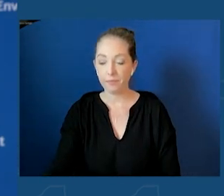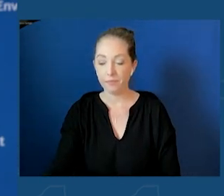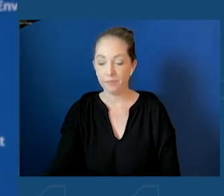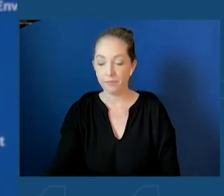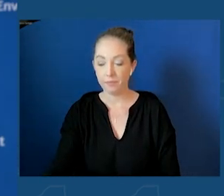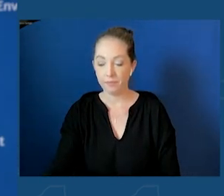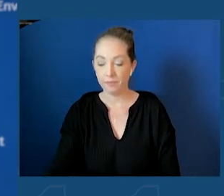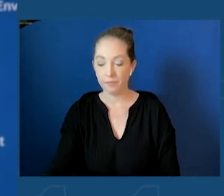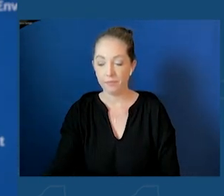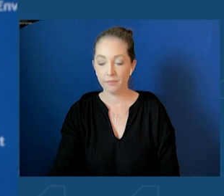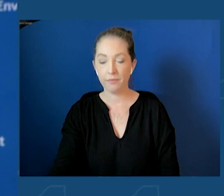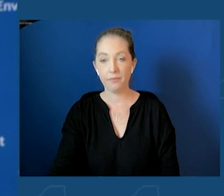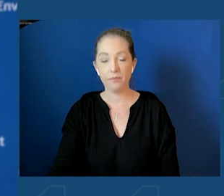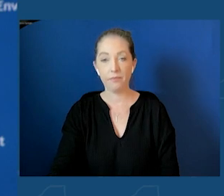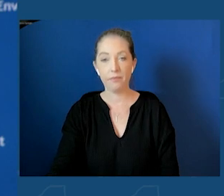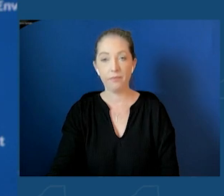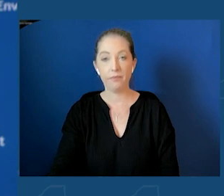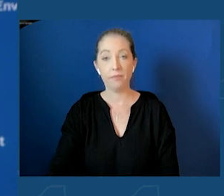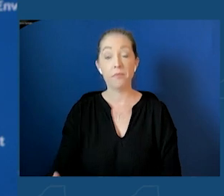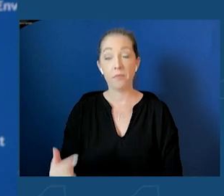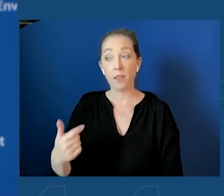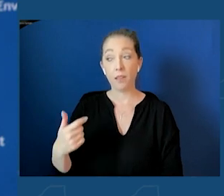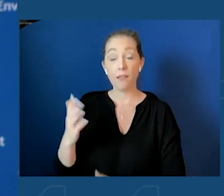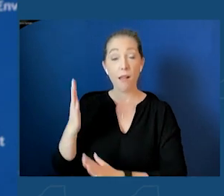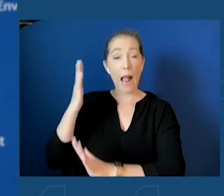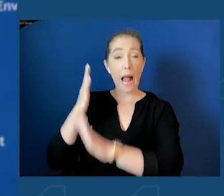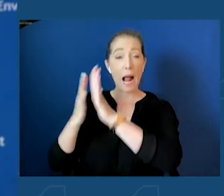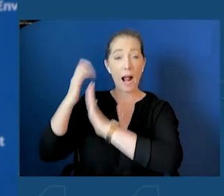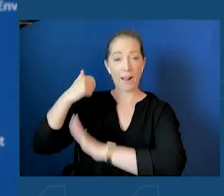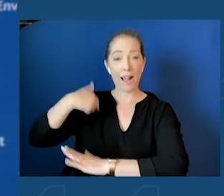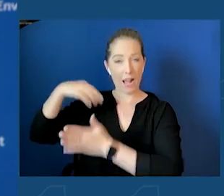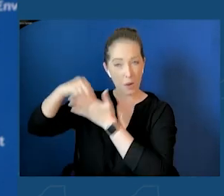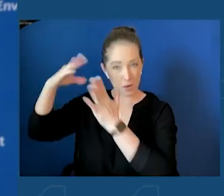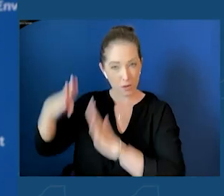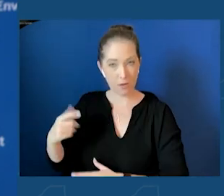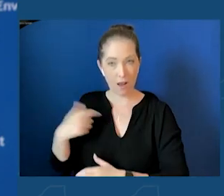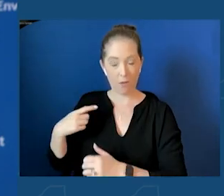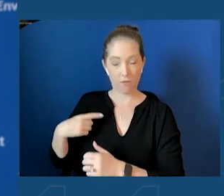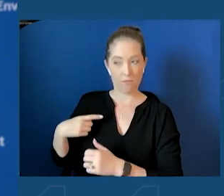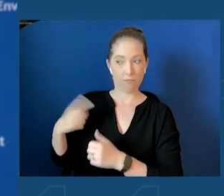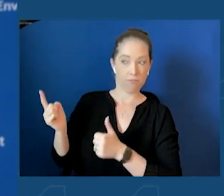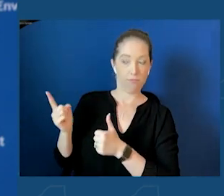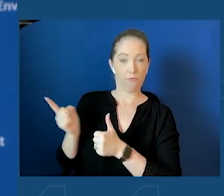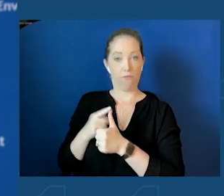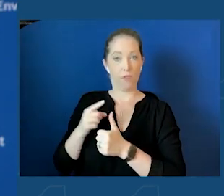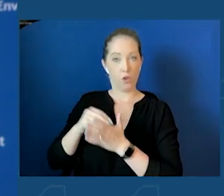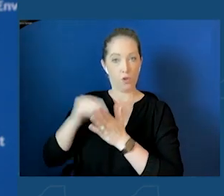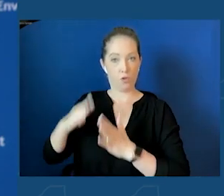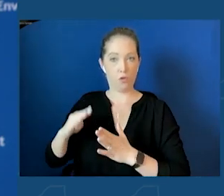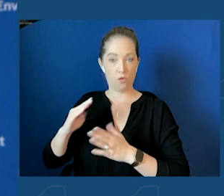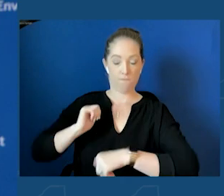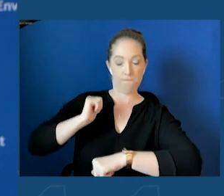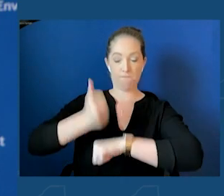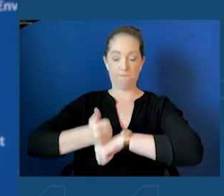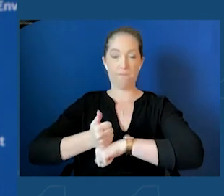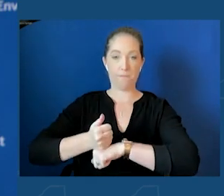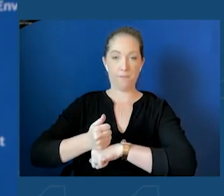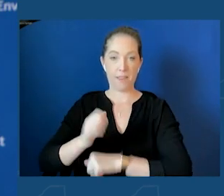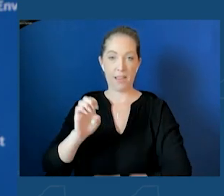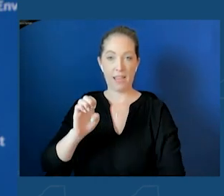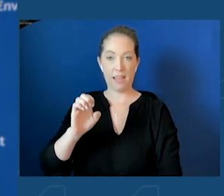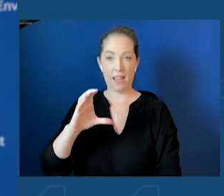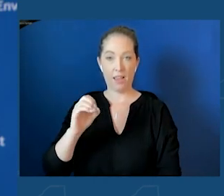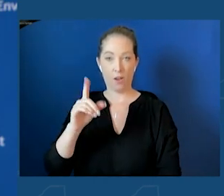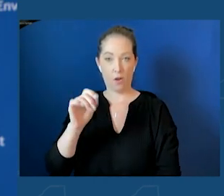Yes, I was once a student, and I was one of the first students to create an ecology club in my middle school